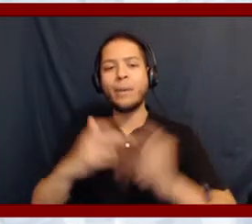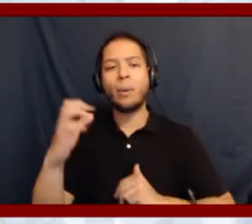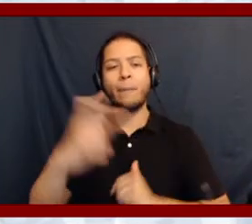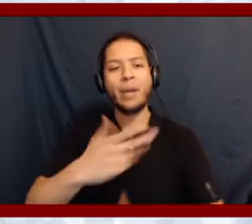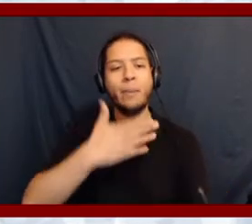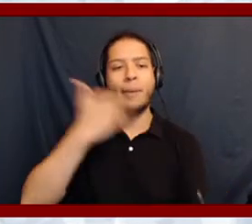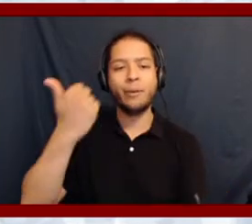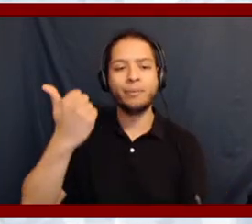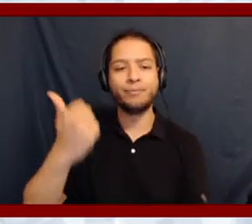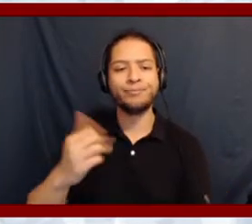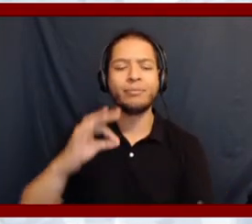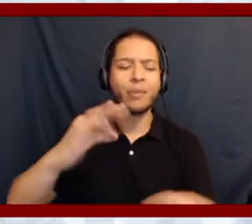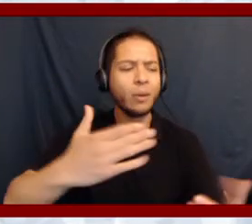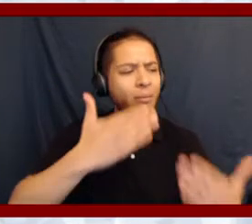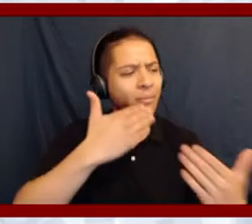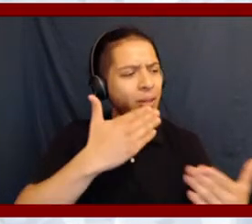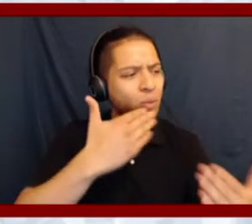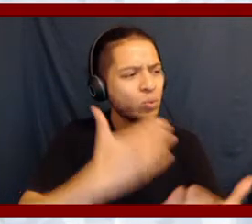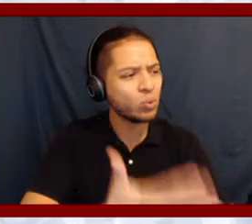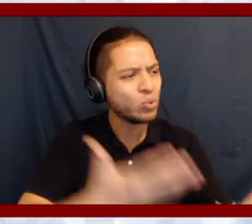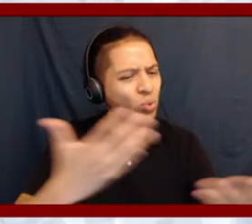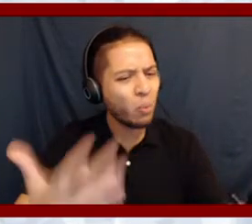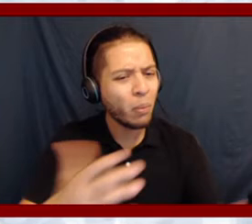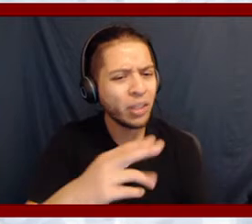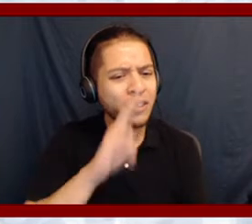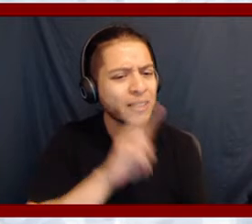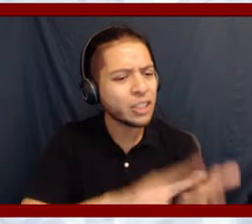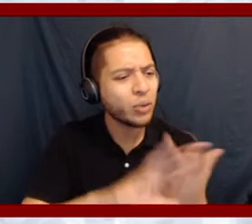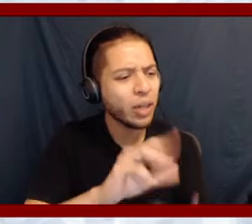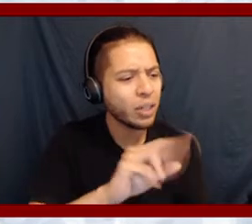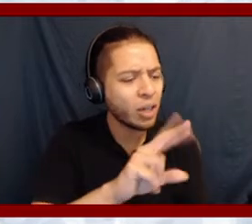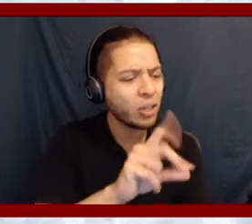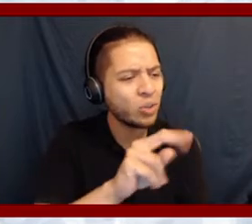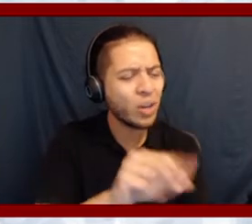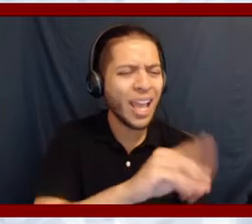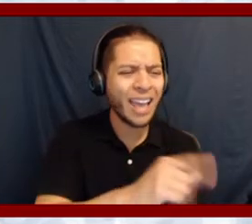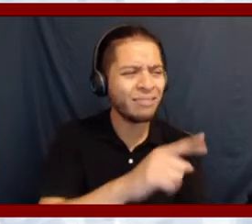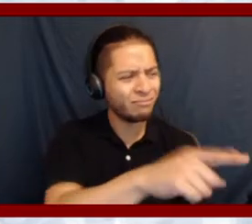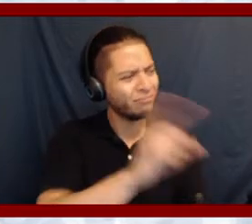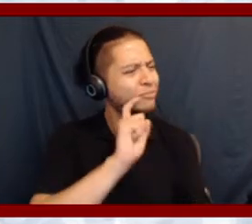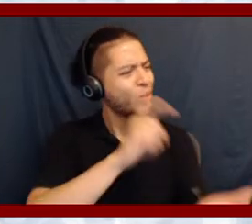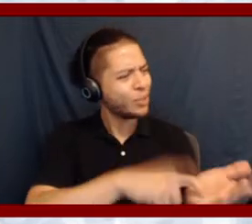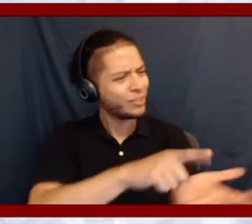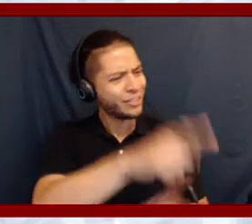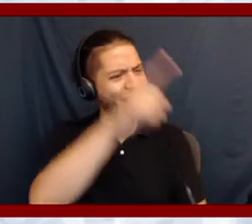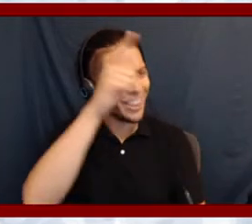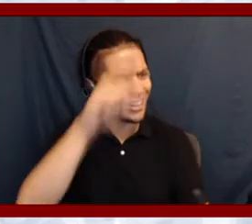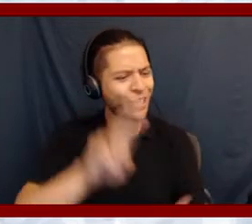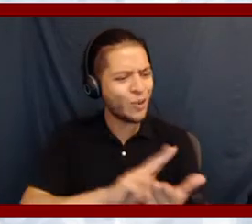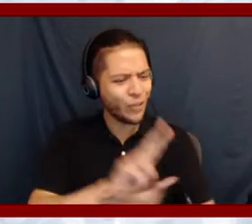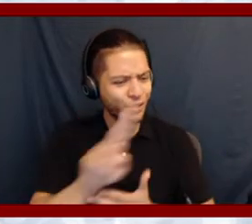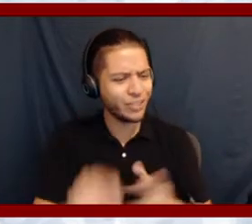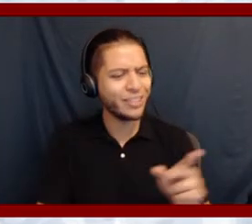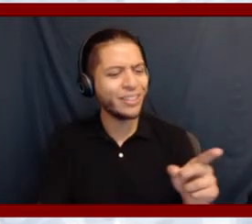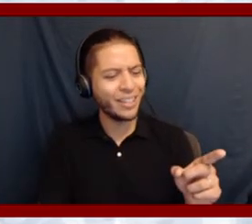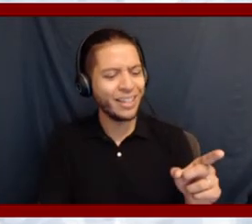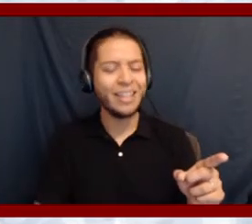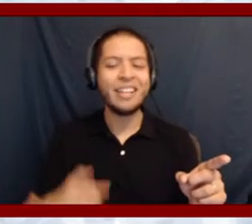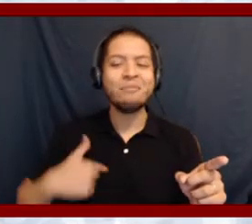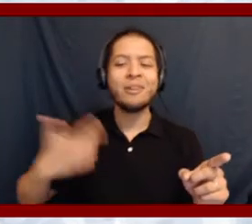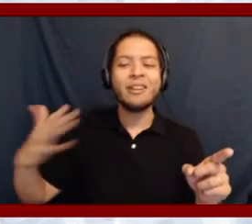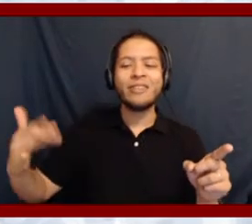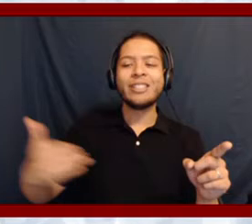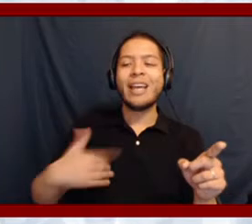so much. And also, I want to just add to your thanks to Lincoln University. I have had the opportunity to speak with Dr.